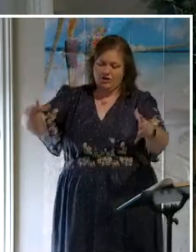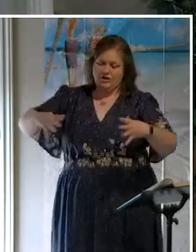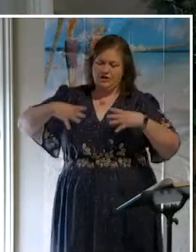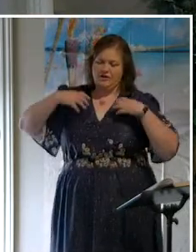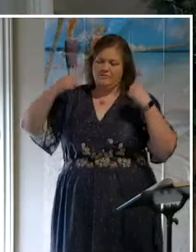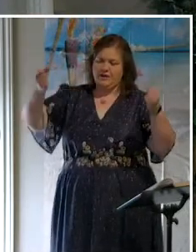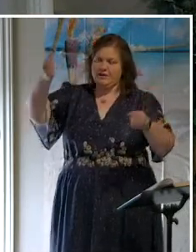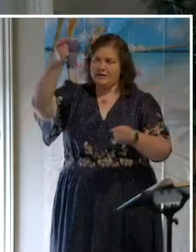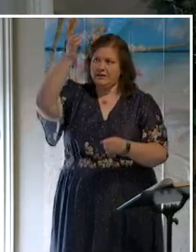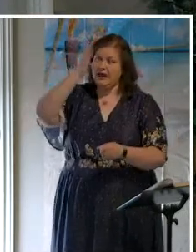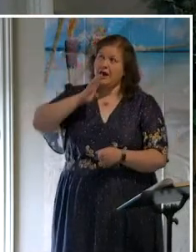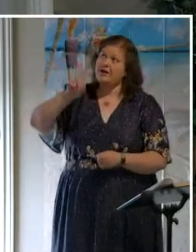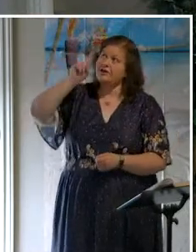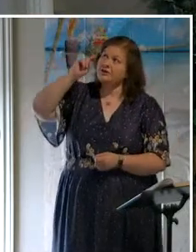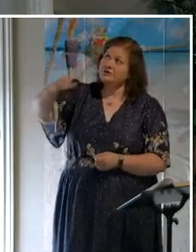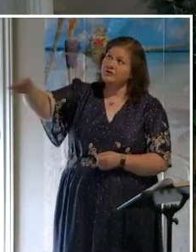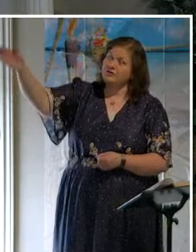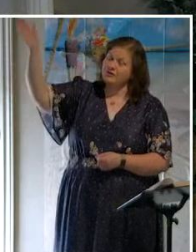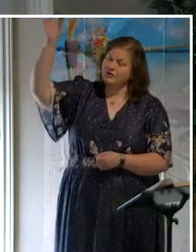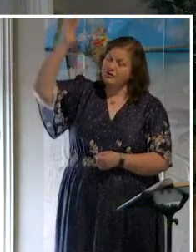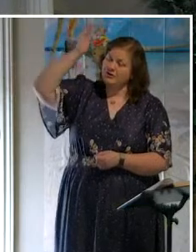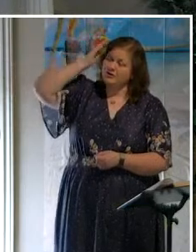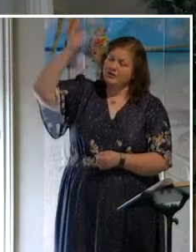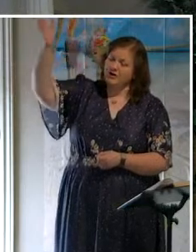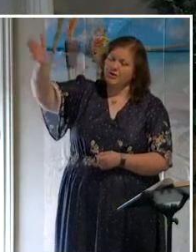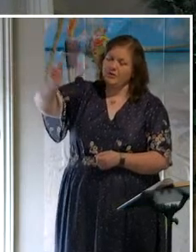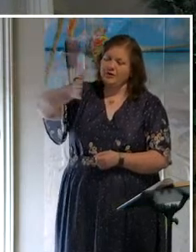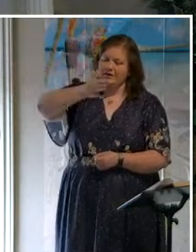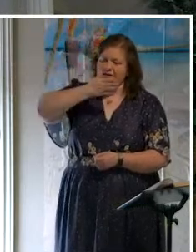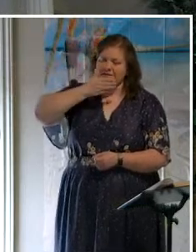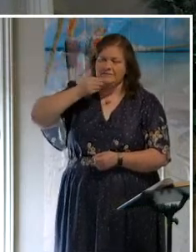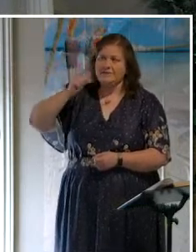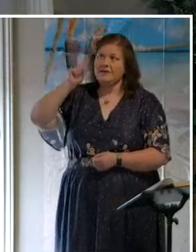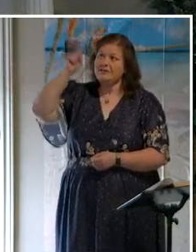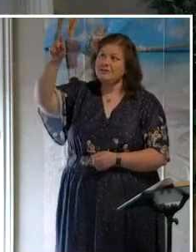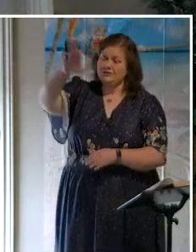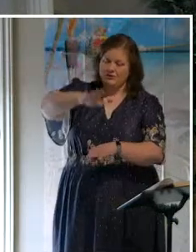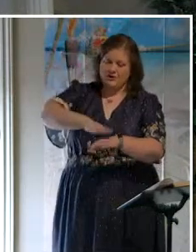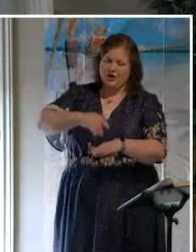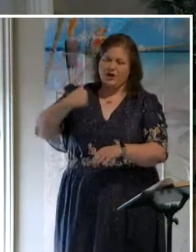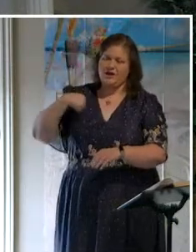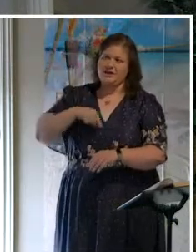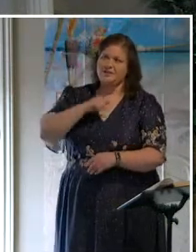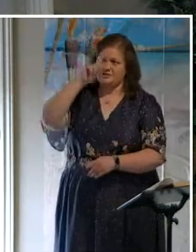is best. You cause us to trust. You give us your